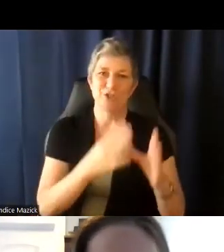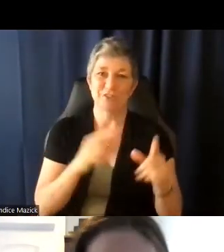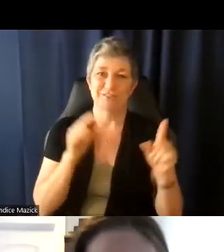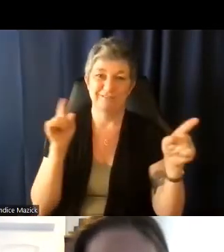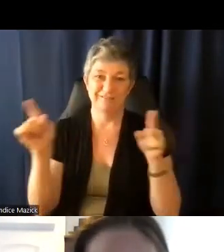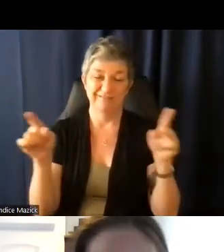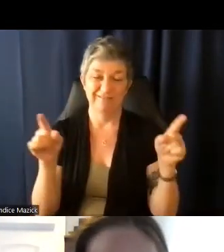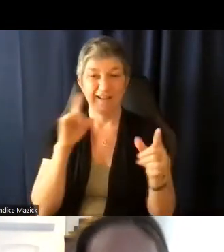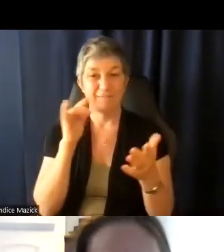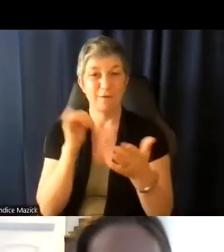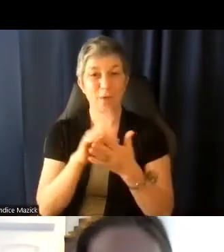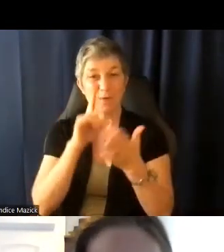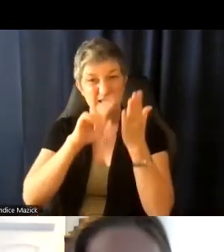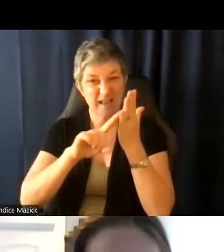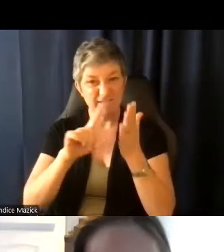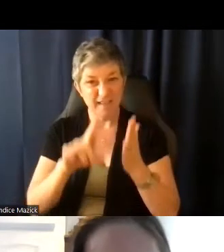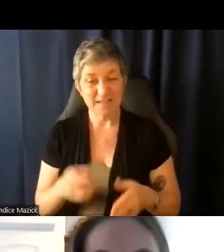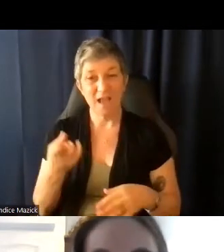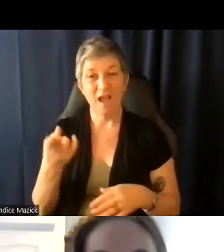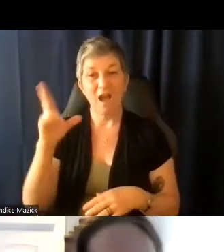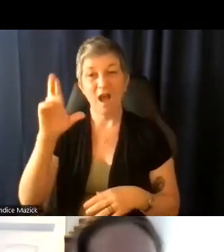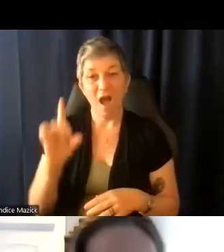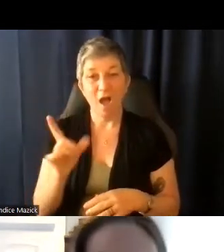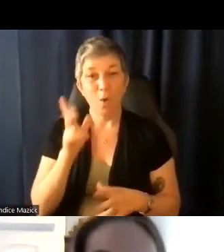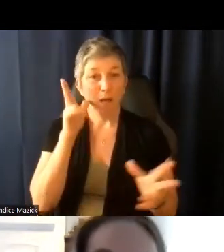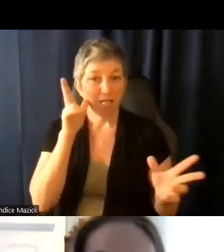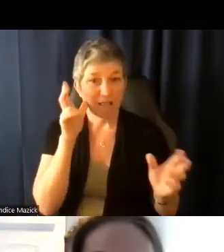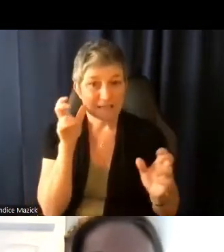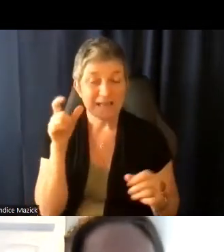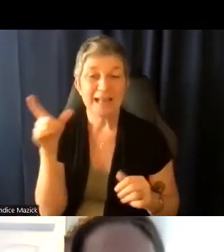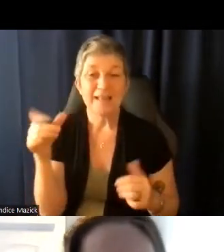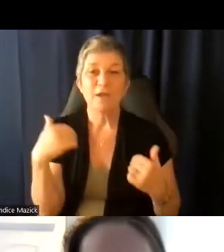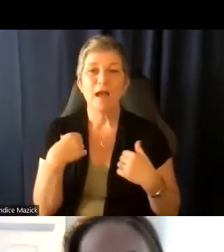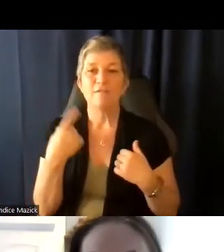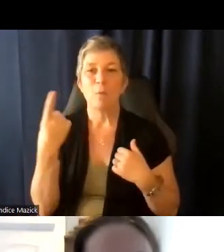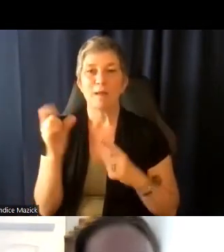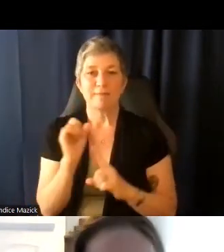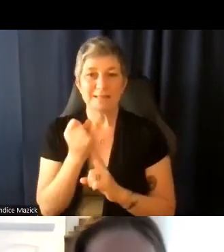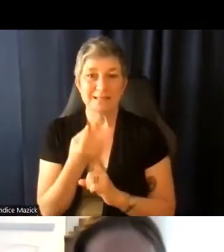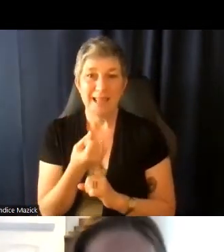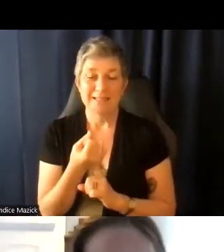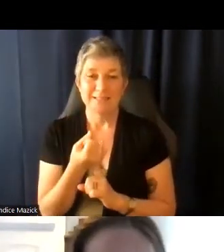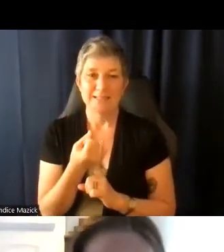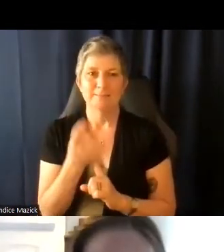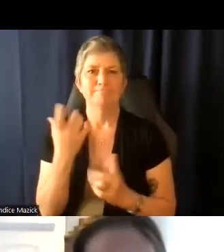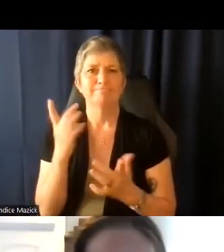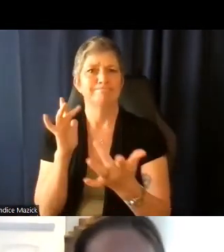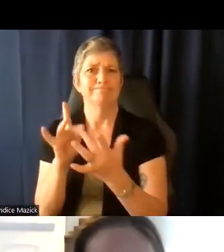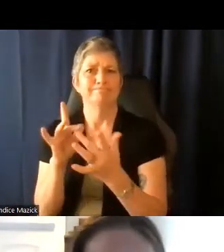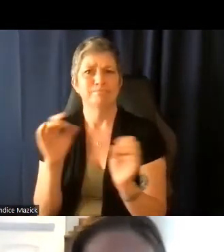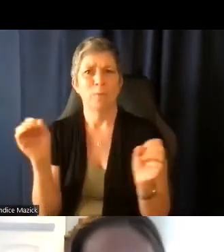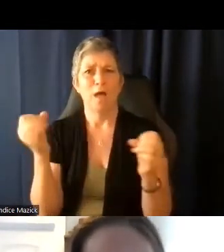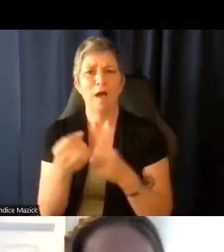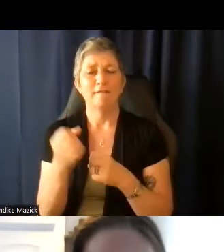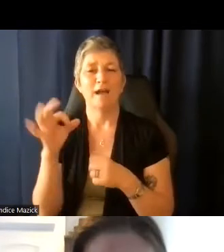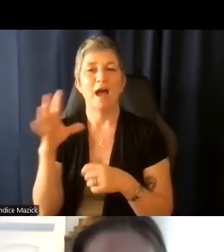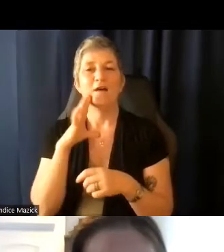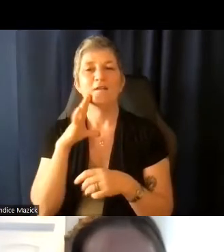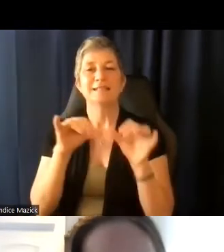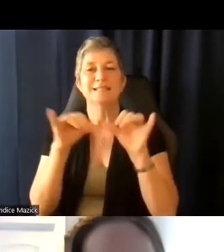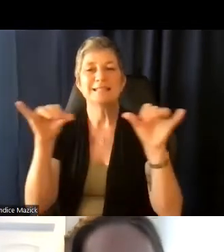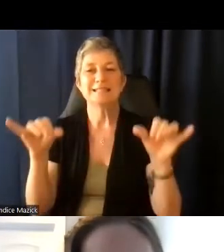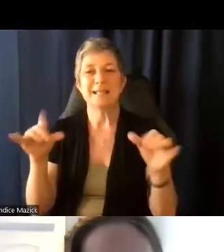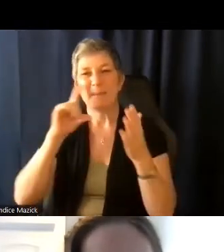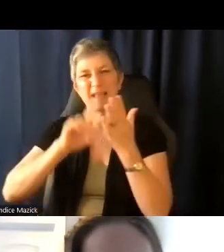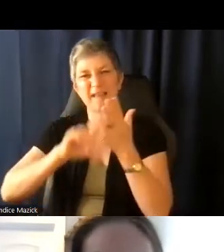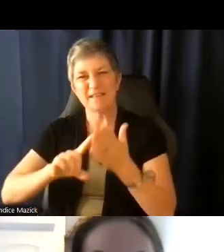those investigators at HUD who are listening, if you have one of these cases, get in touch with the Office of Systemic